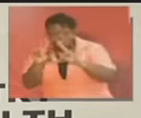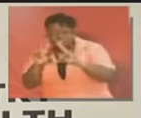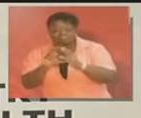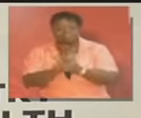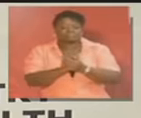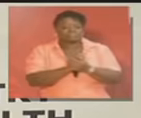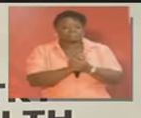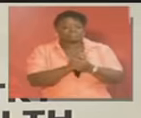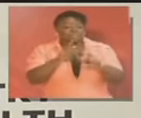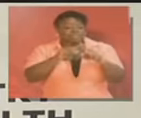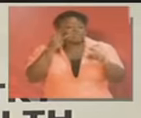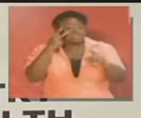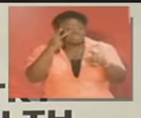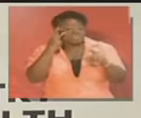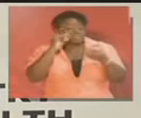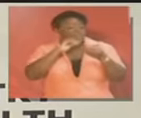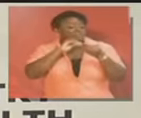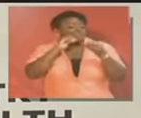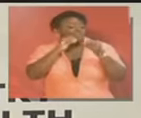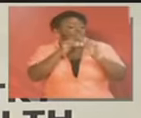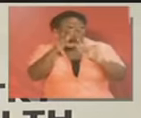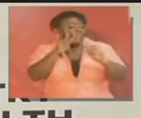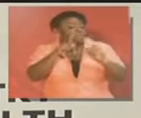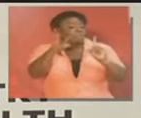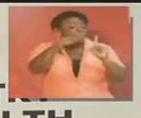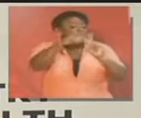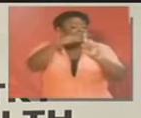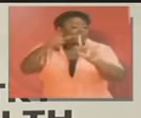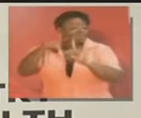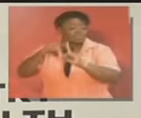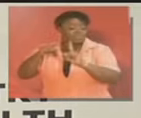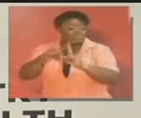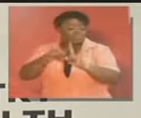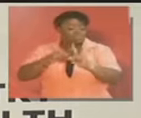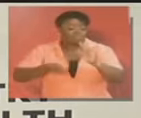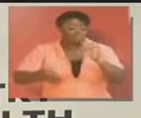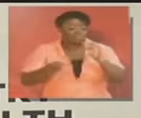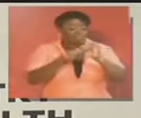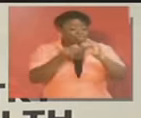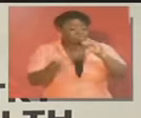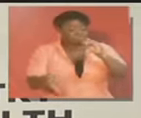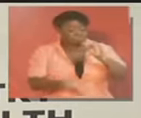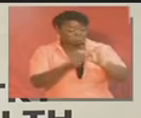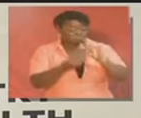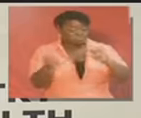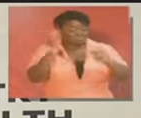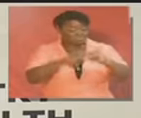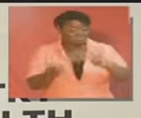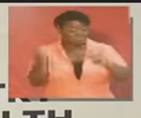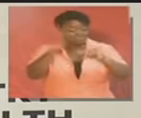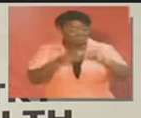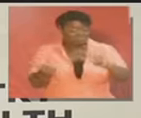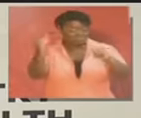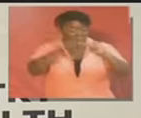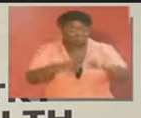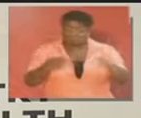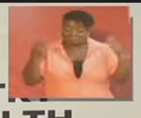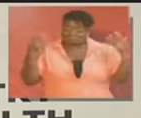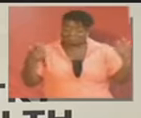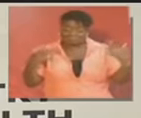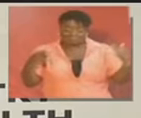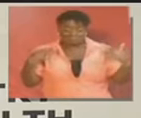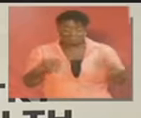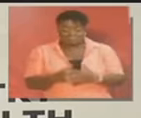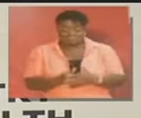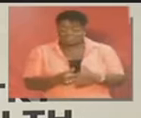numbers of cases have increased. The occupancy within the existing facilities has also increased. We still have, we're still well within